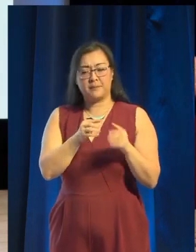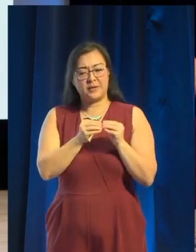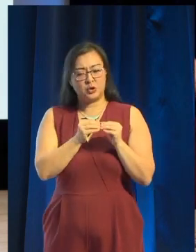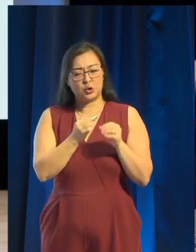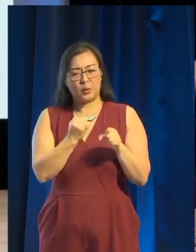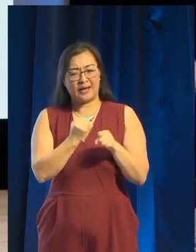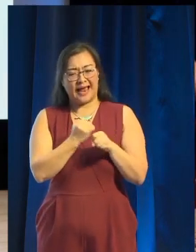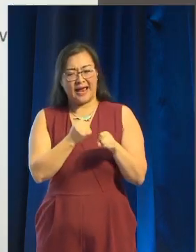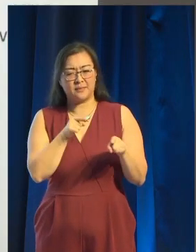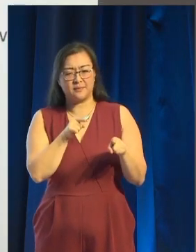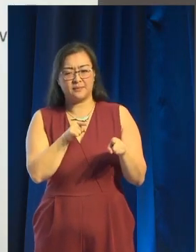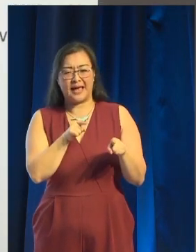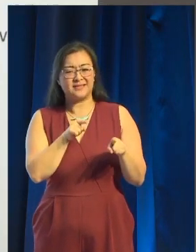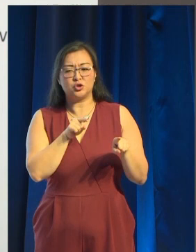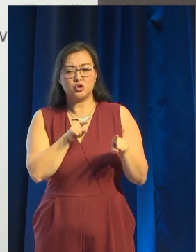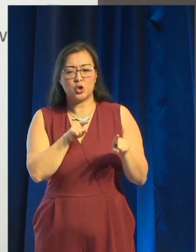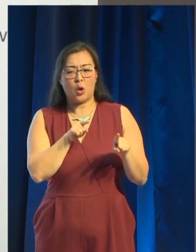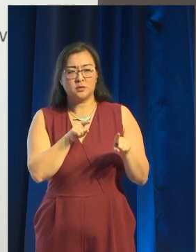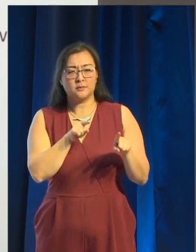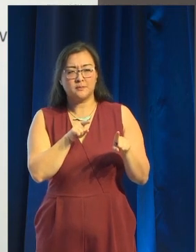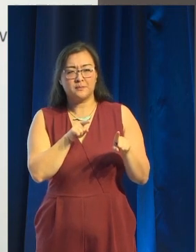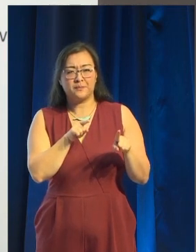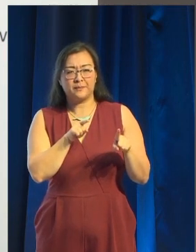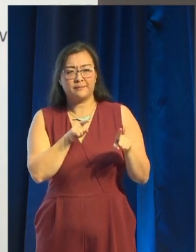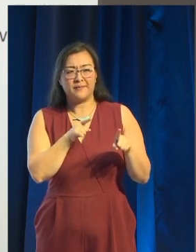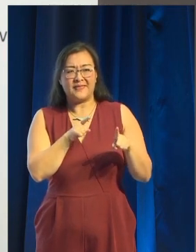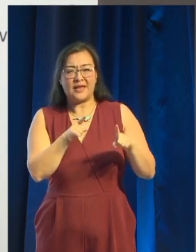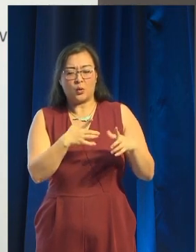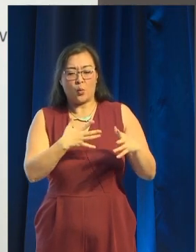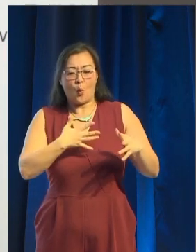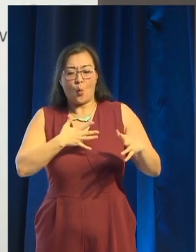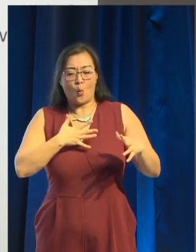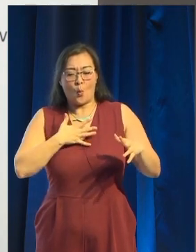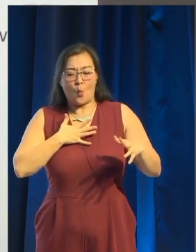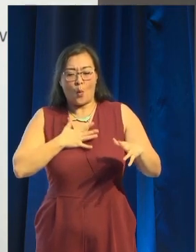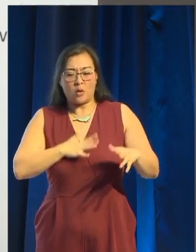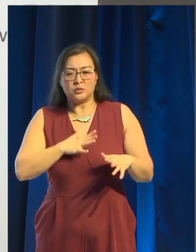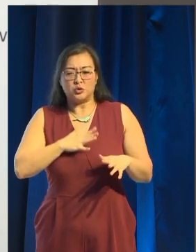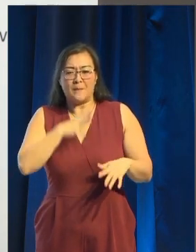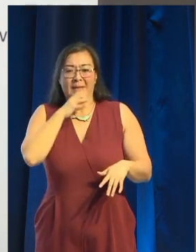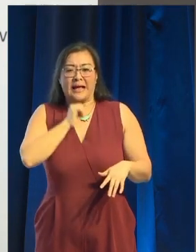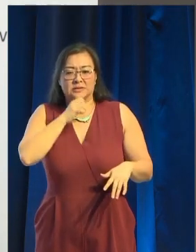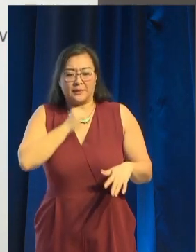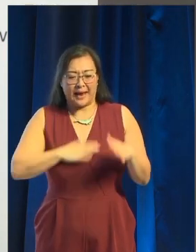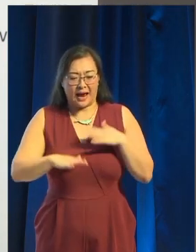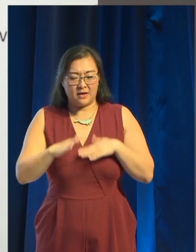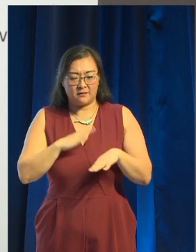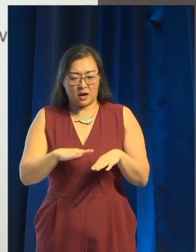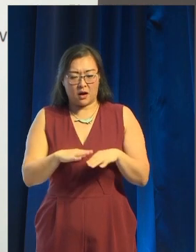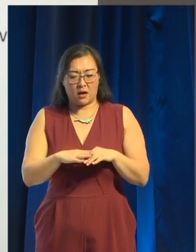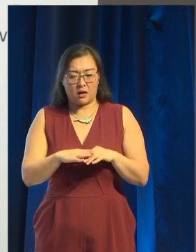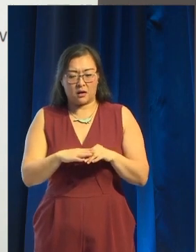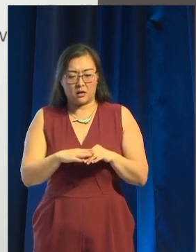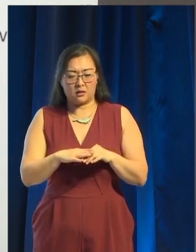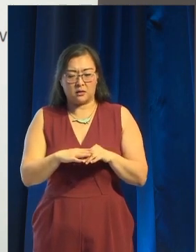for masculinity. On the contrary, Gail Brace shows that the player identifies with the